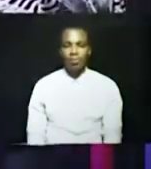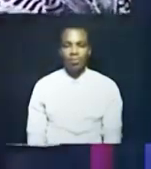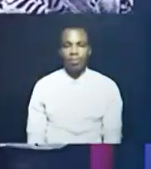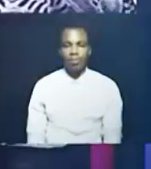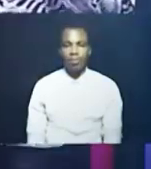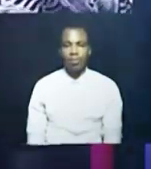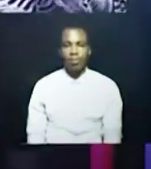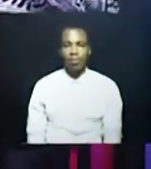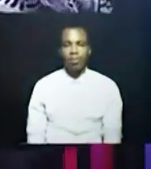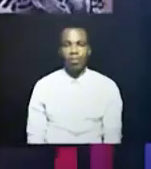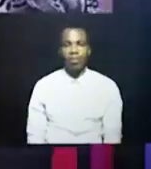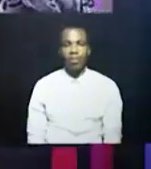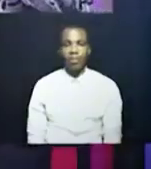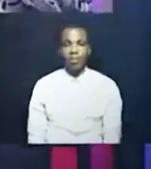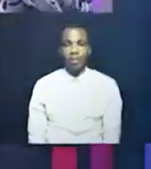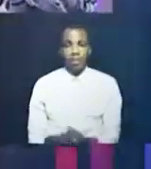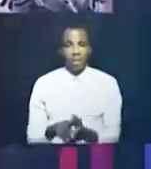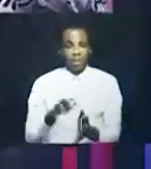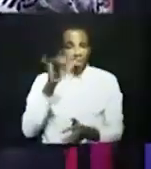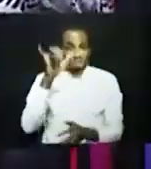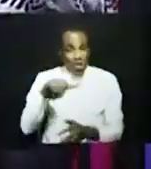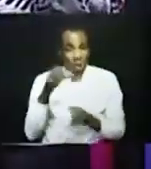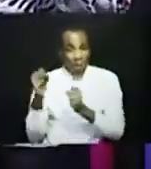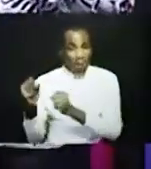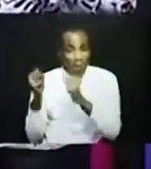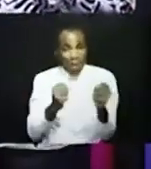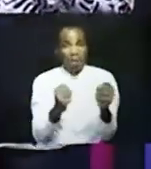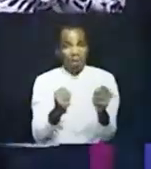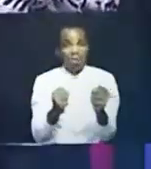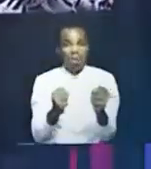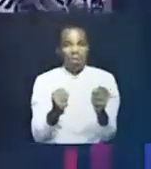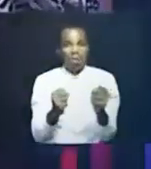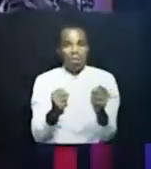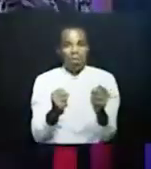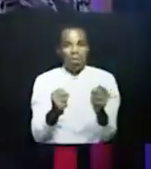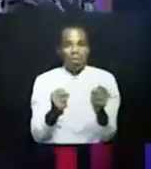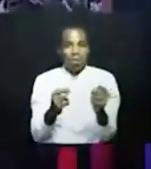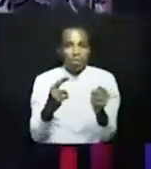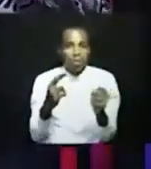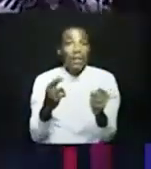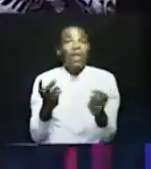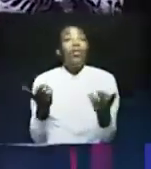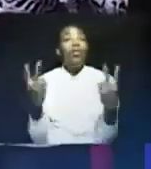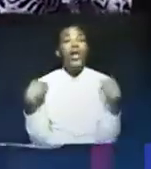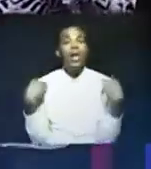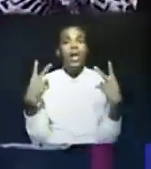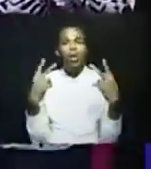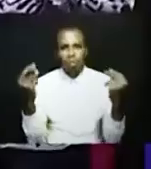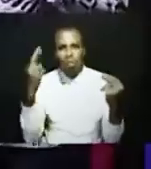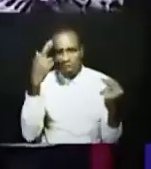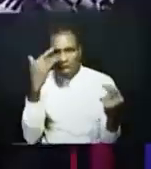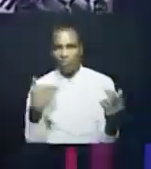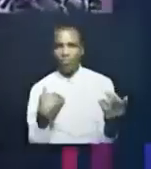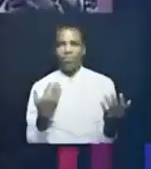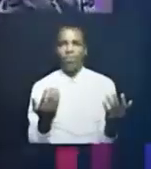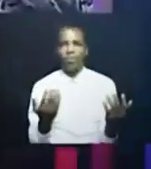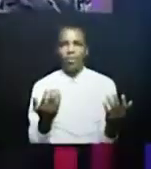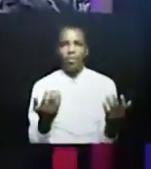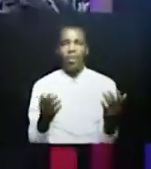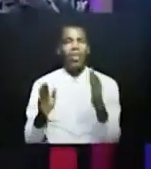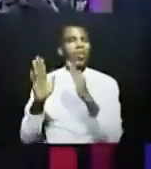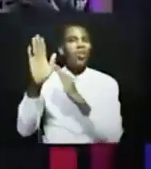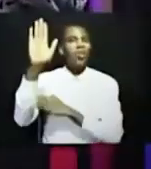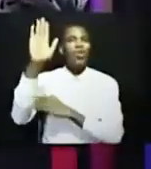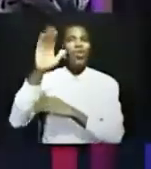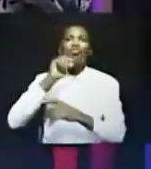ana hoden. And this power as a hoden we no is for a business. E be ye aduma bi. God did not just bring